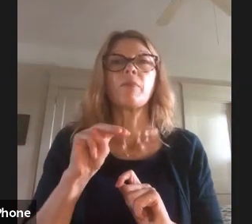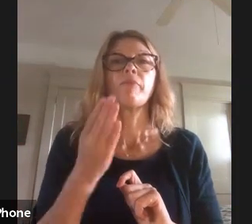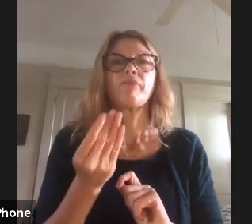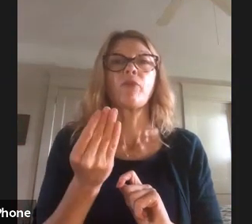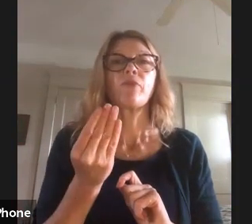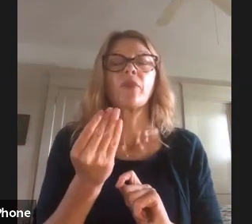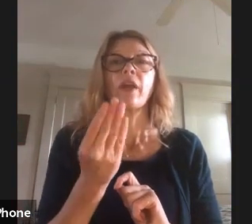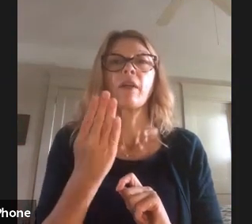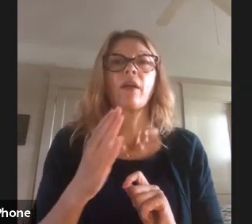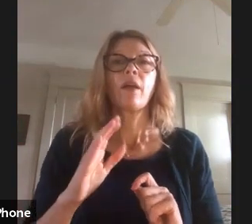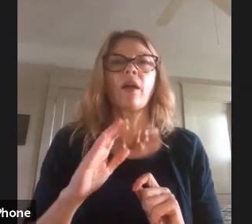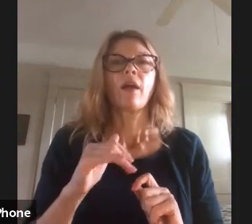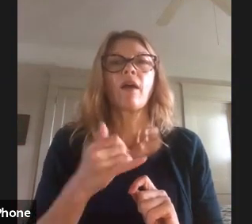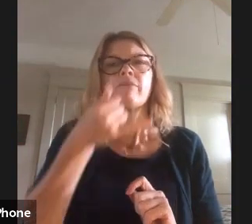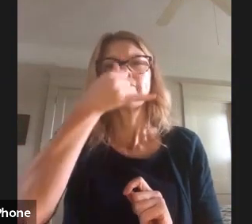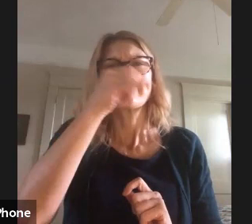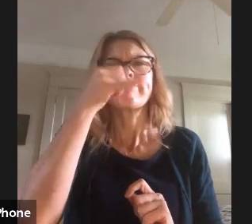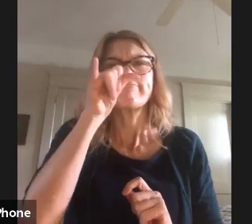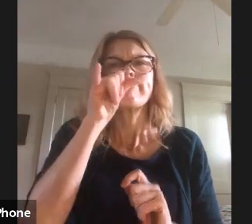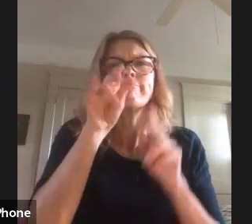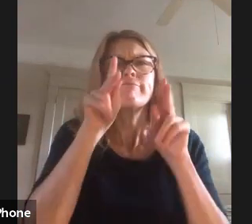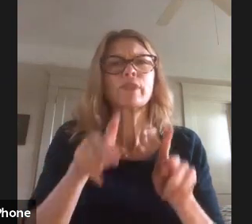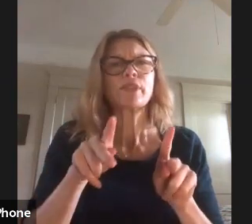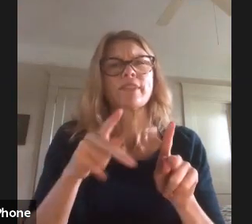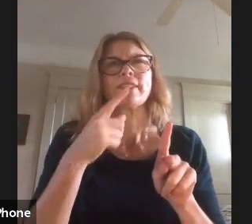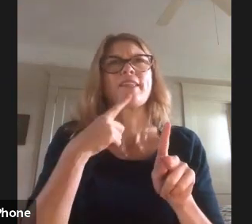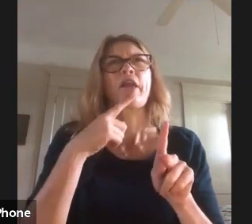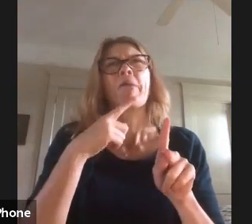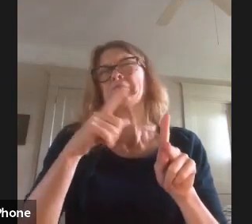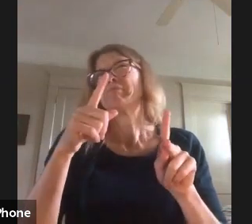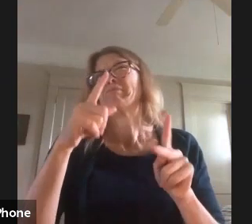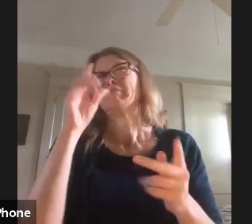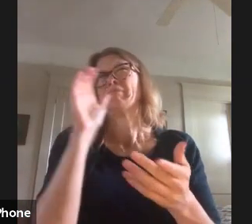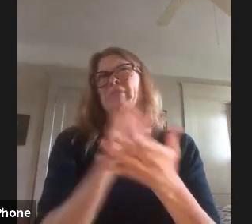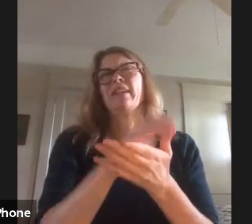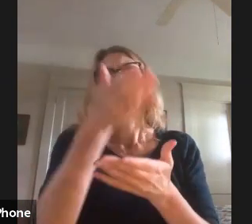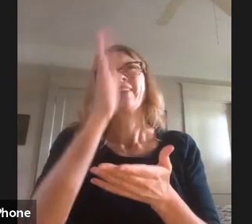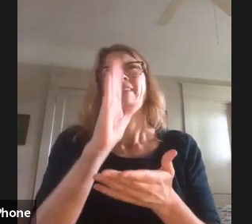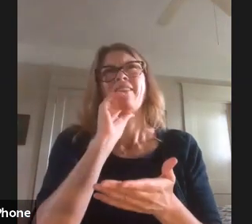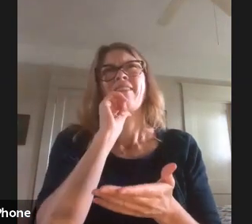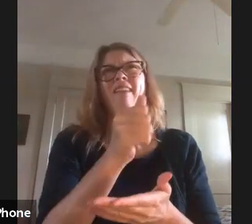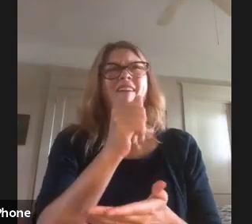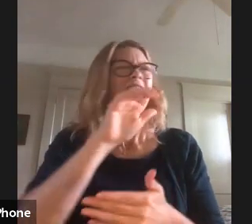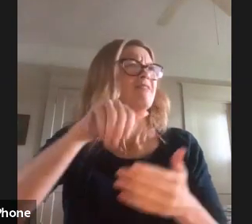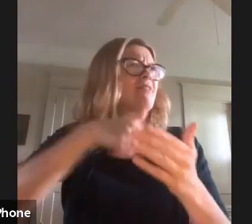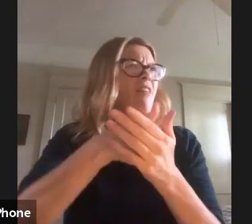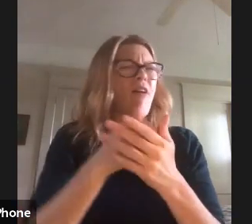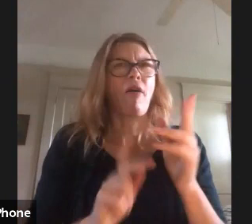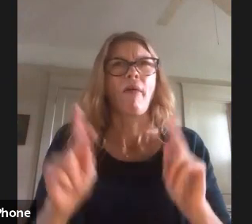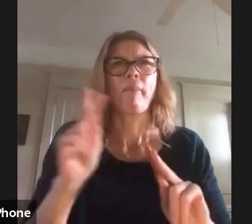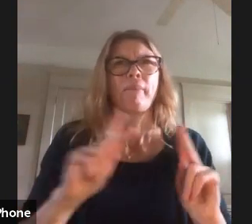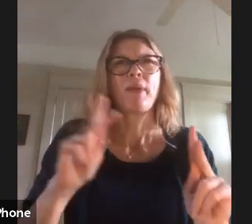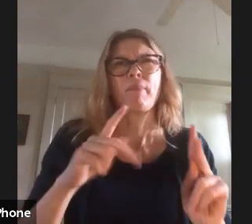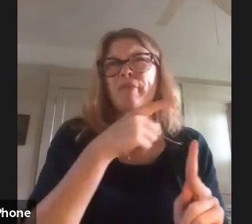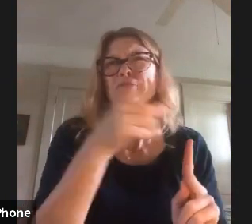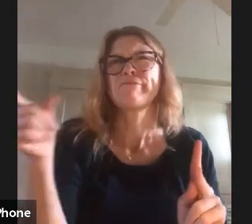The fool has said in his heart, there is no God. All are corrupt and commit abominable